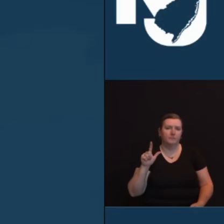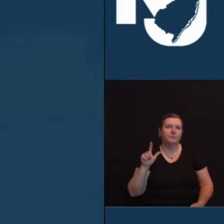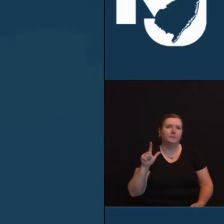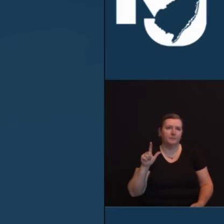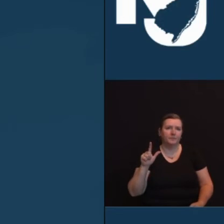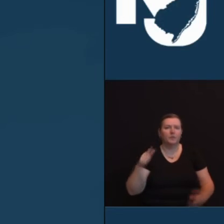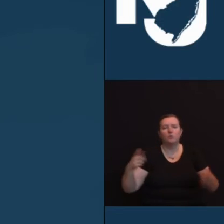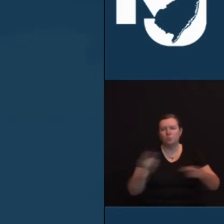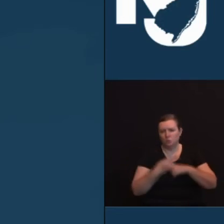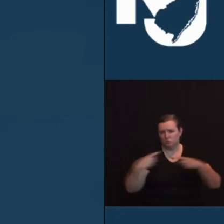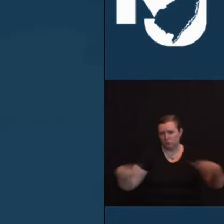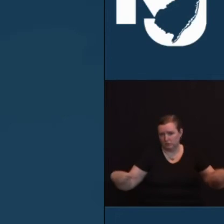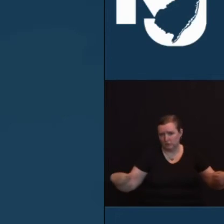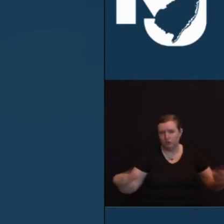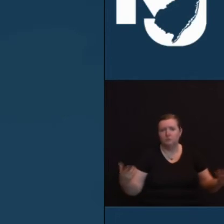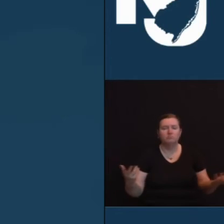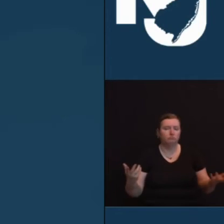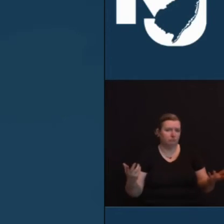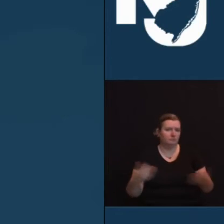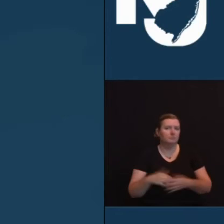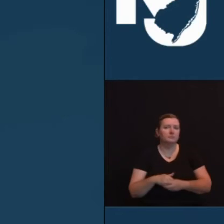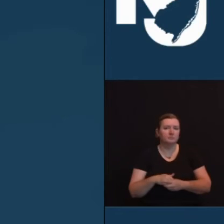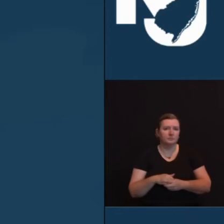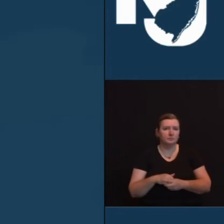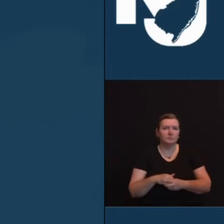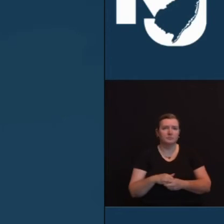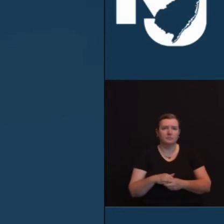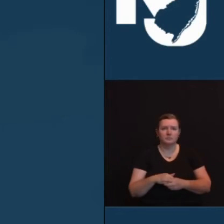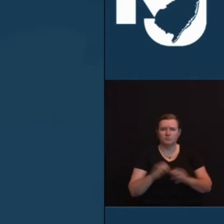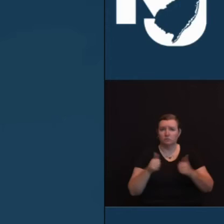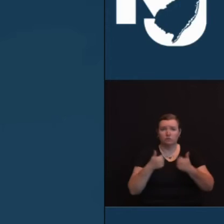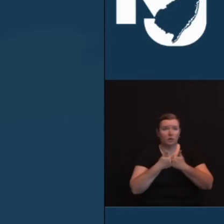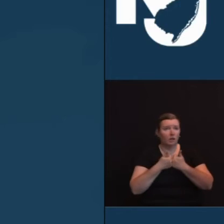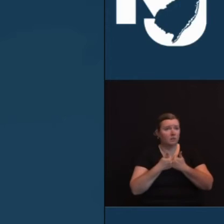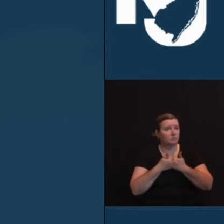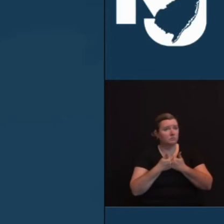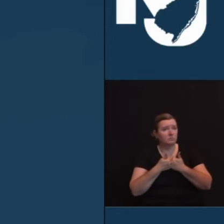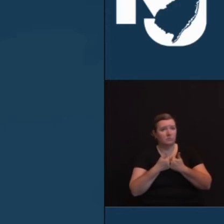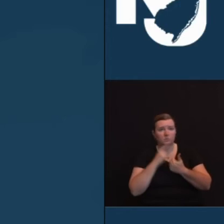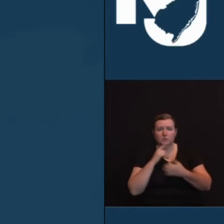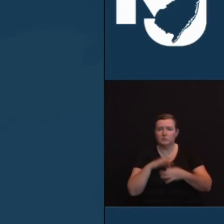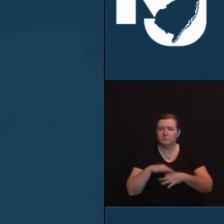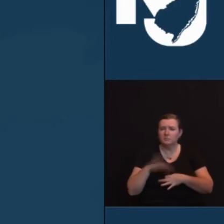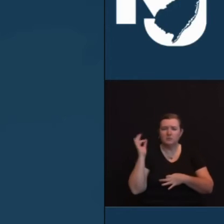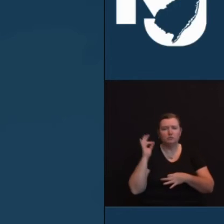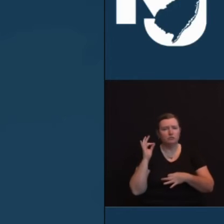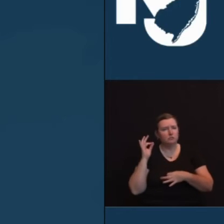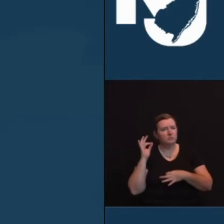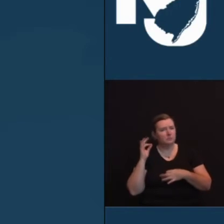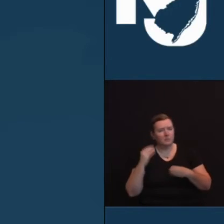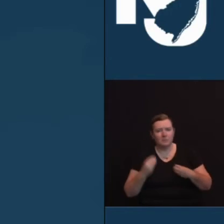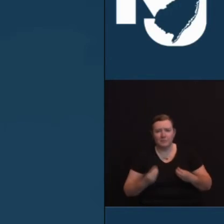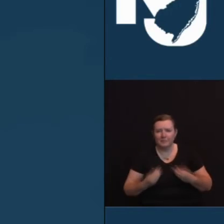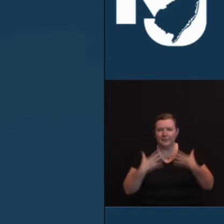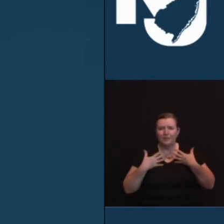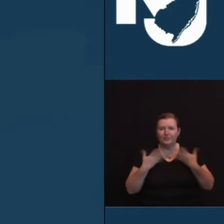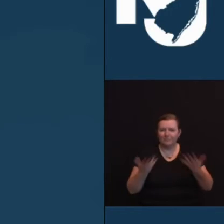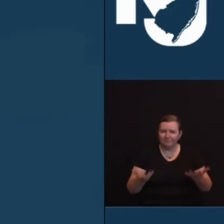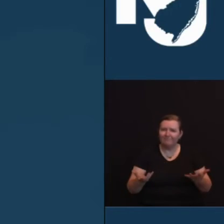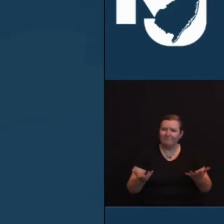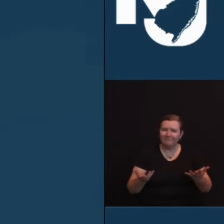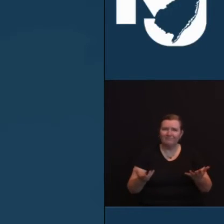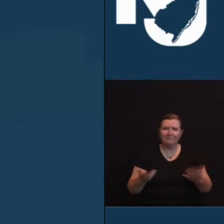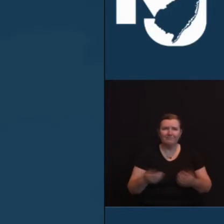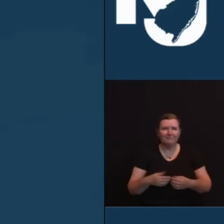that presented, he never let his spirits dampen, and even though the multiple surgeries he endured, he soldiered